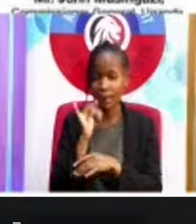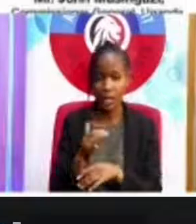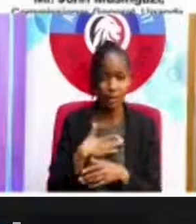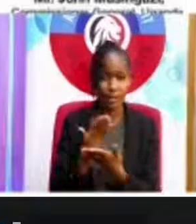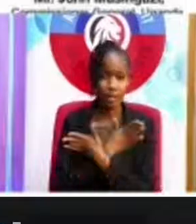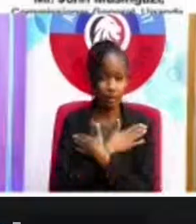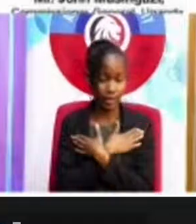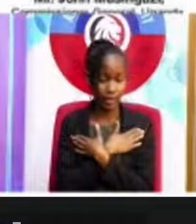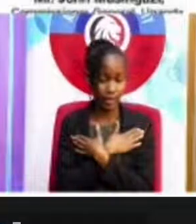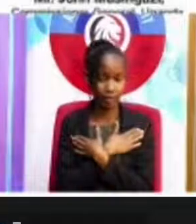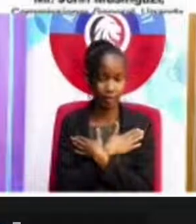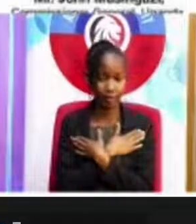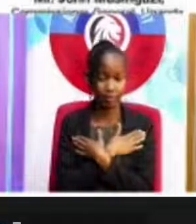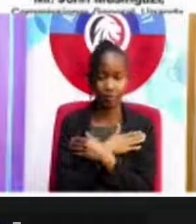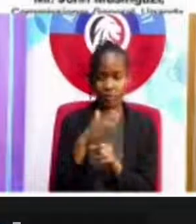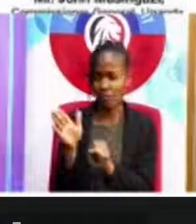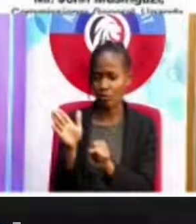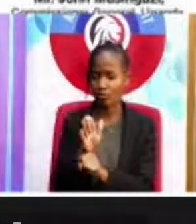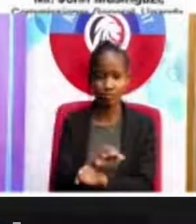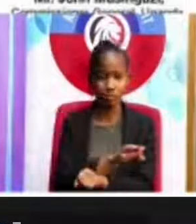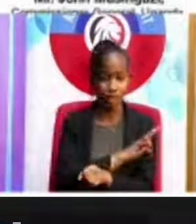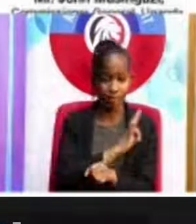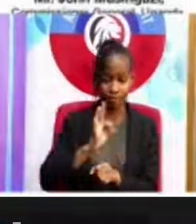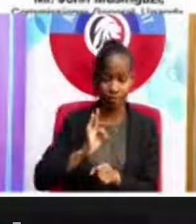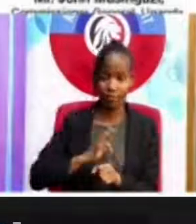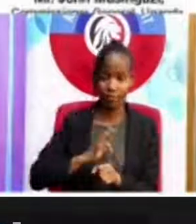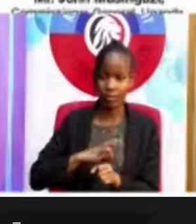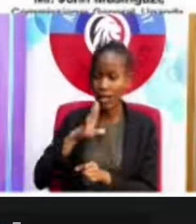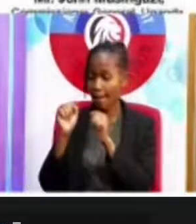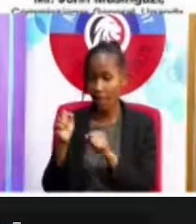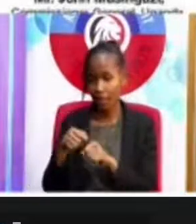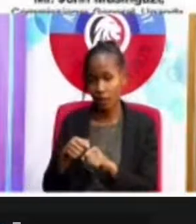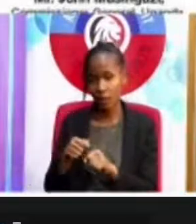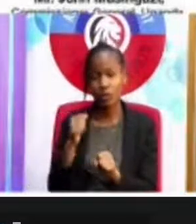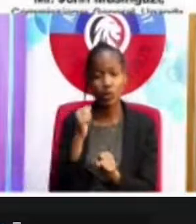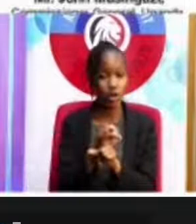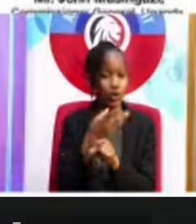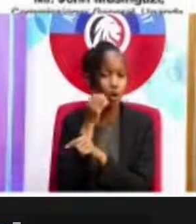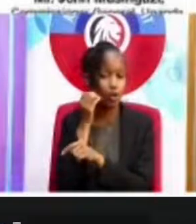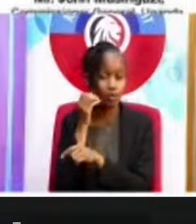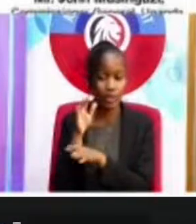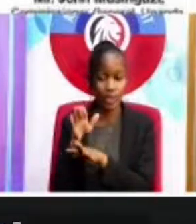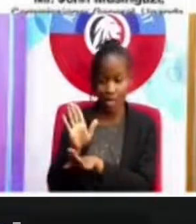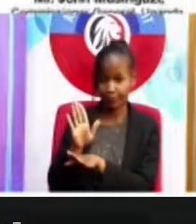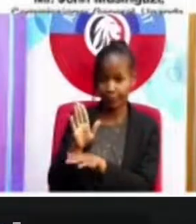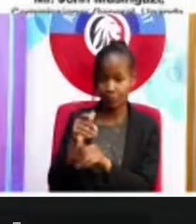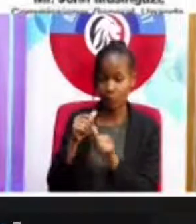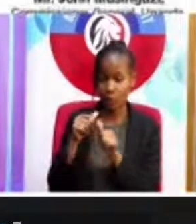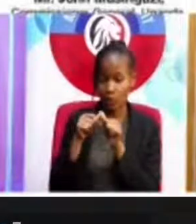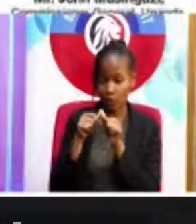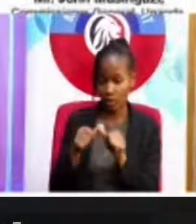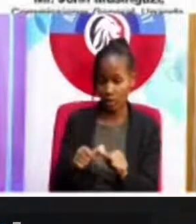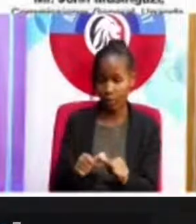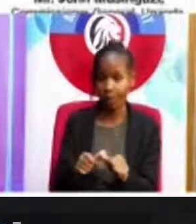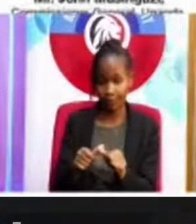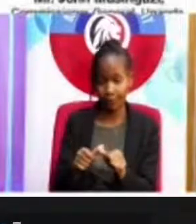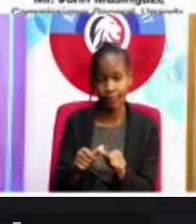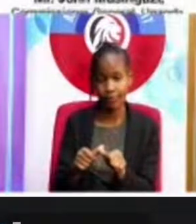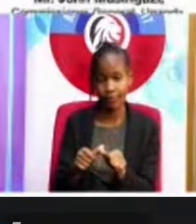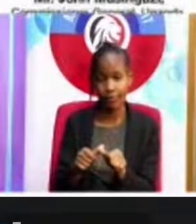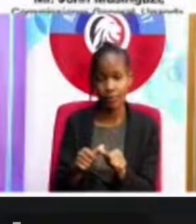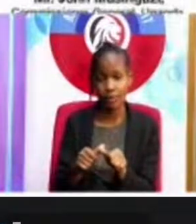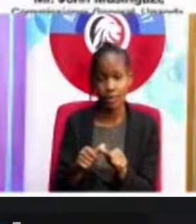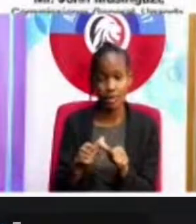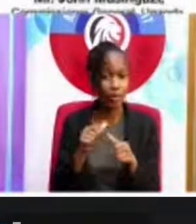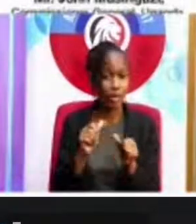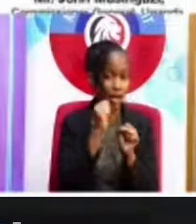number of our staff are able to work remotely from their homes to continue carrying on their tasks